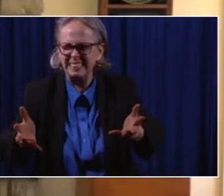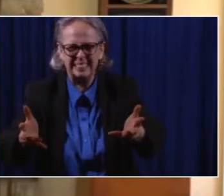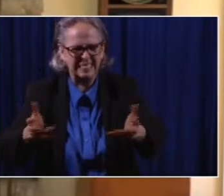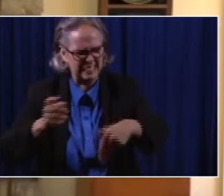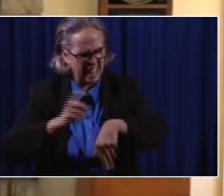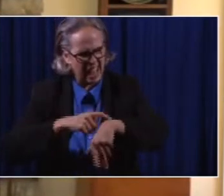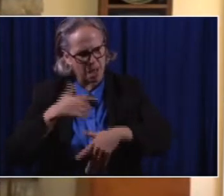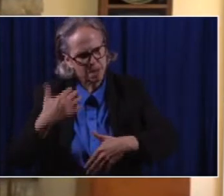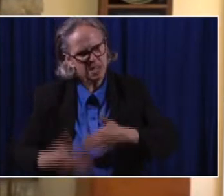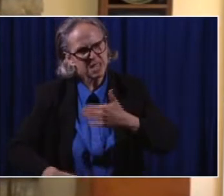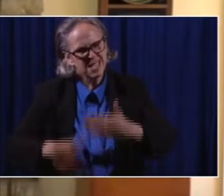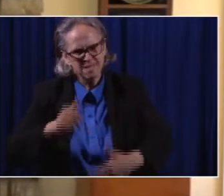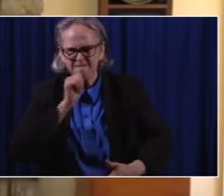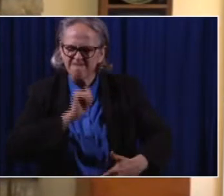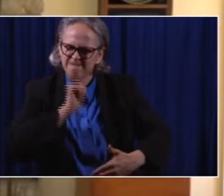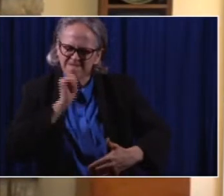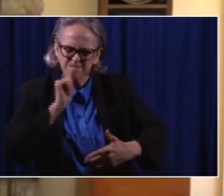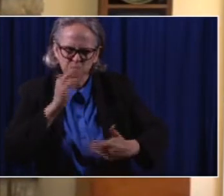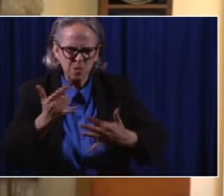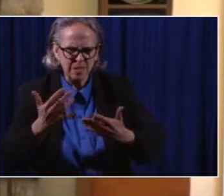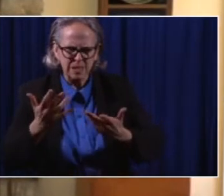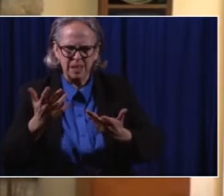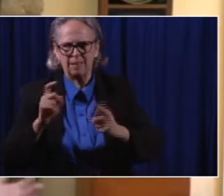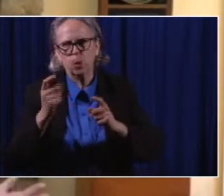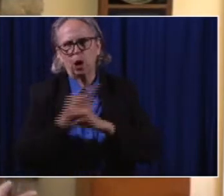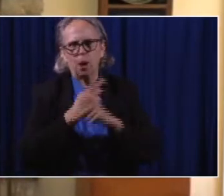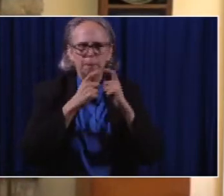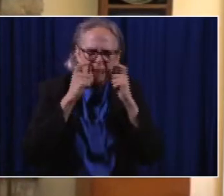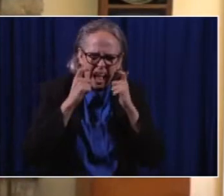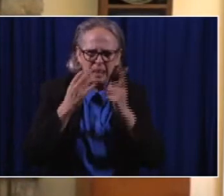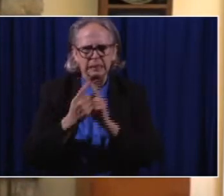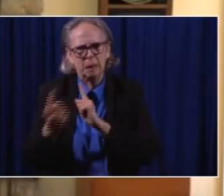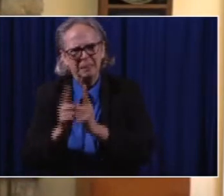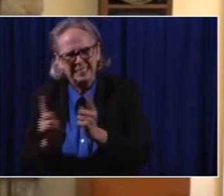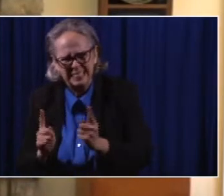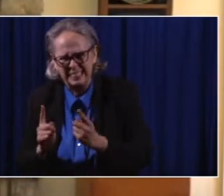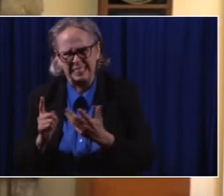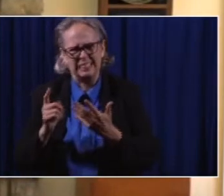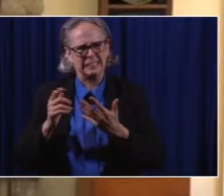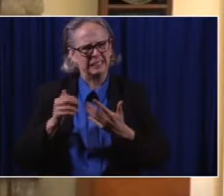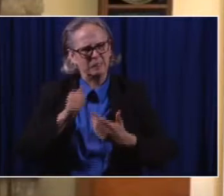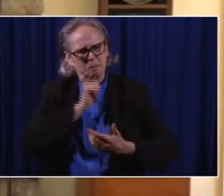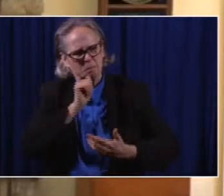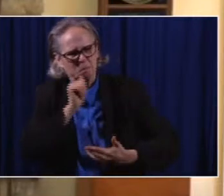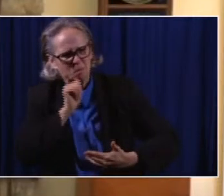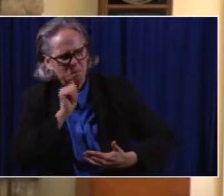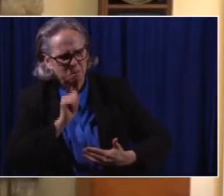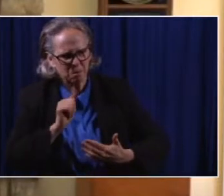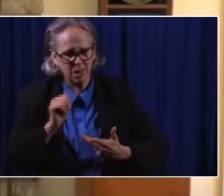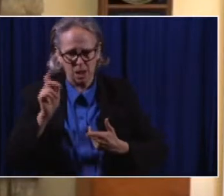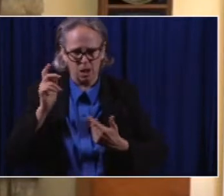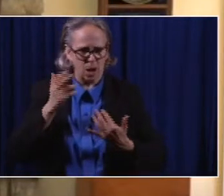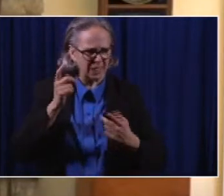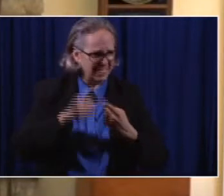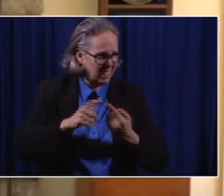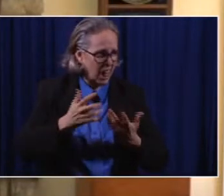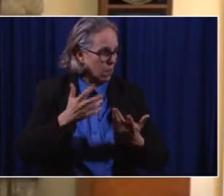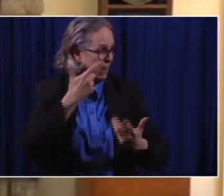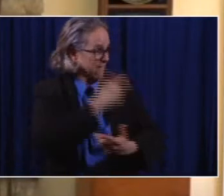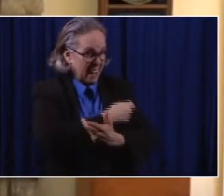to wear masks. We're going to continue to keep the distance. We're going to have to do all the things that we're doing now, and we're going to have to continue to